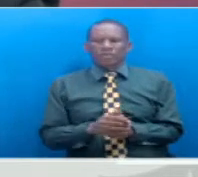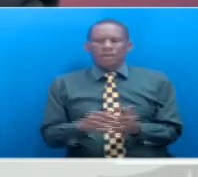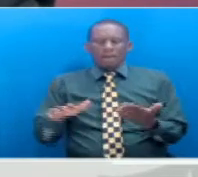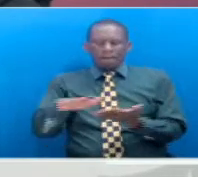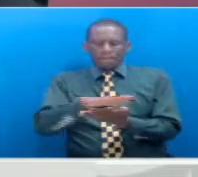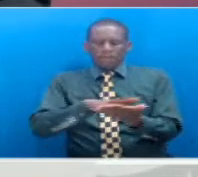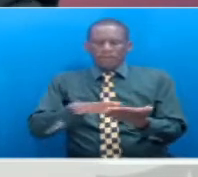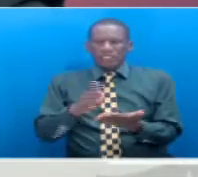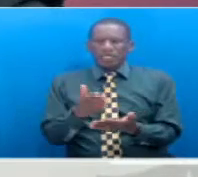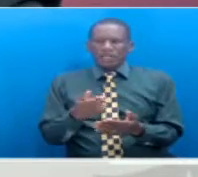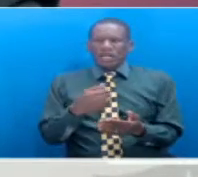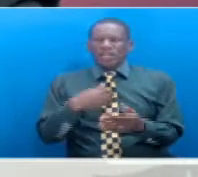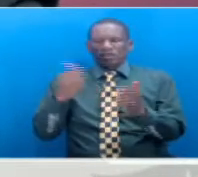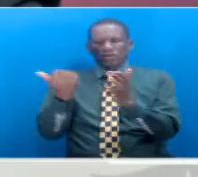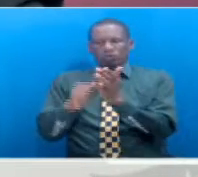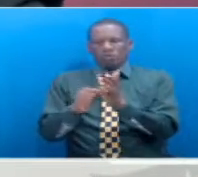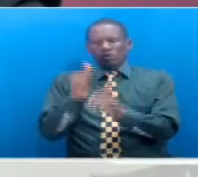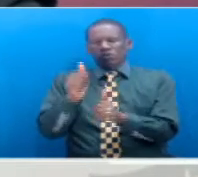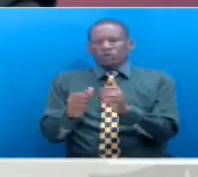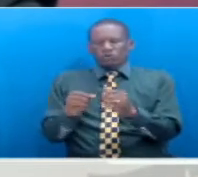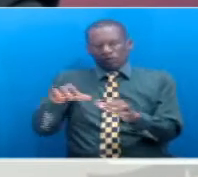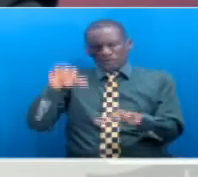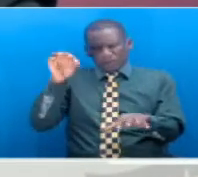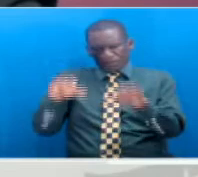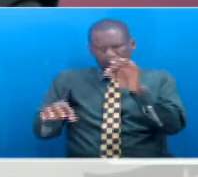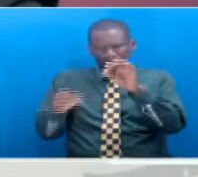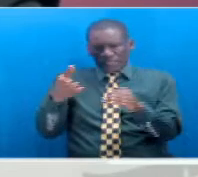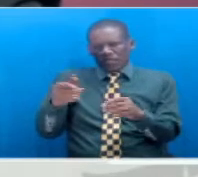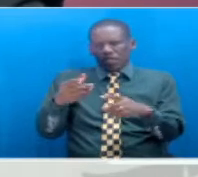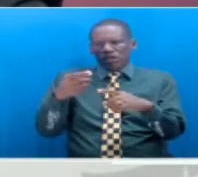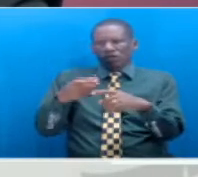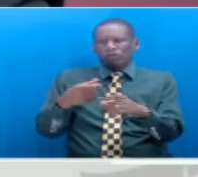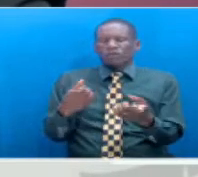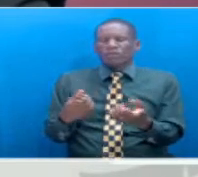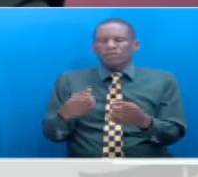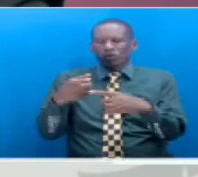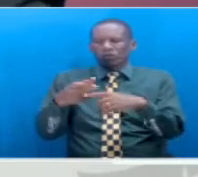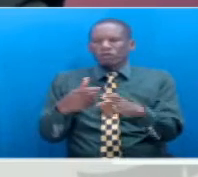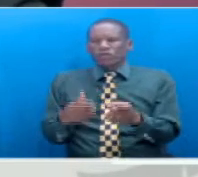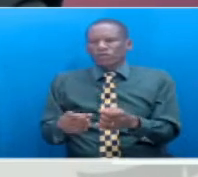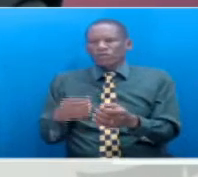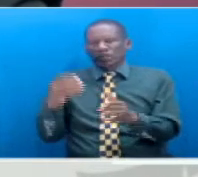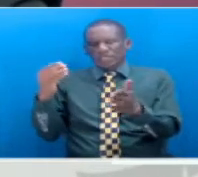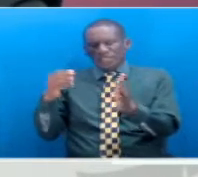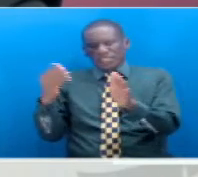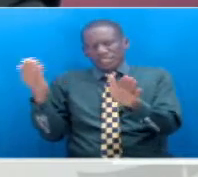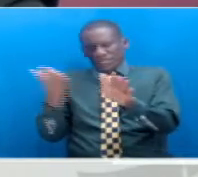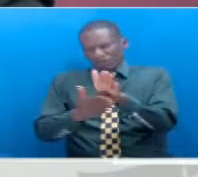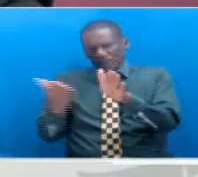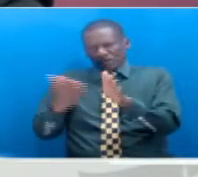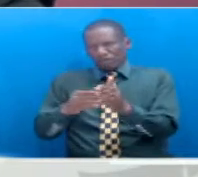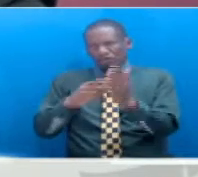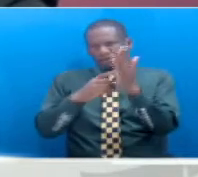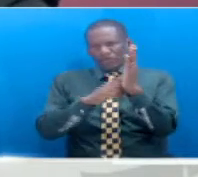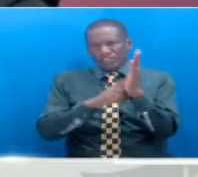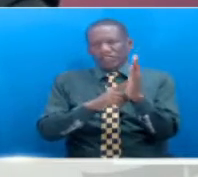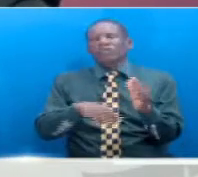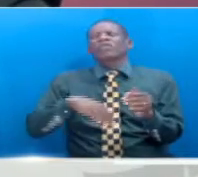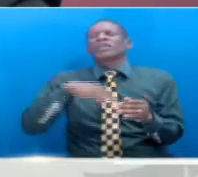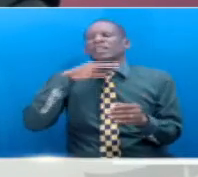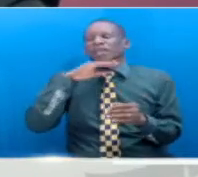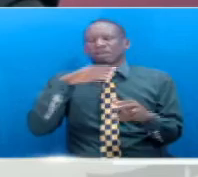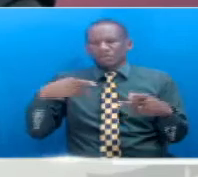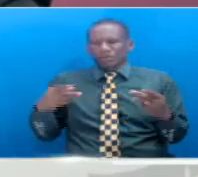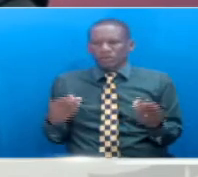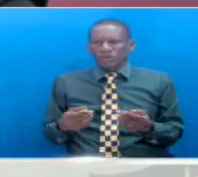basically, there were issues that were flagged from the register. For example, the dead.